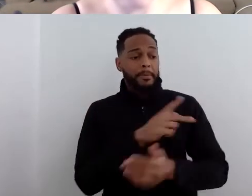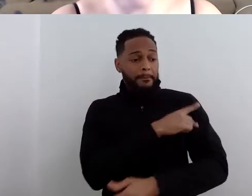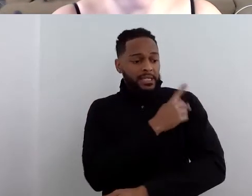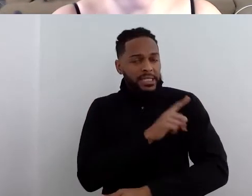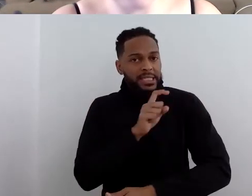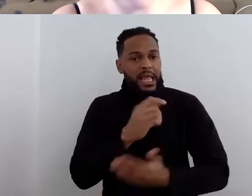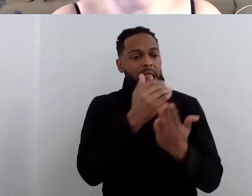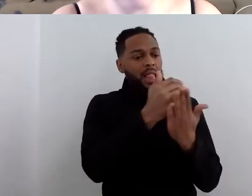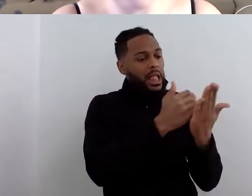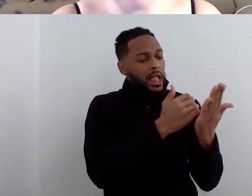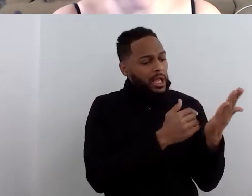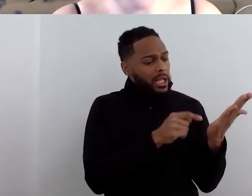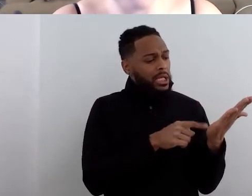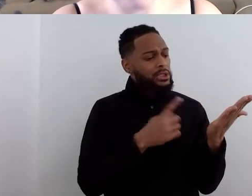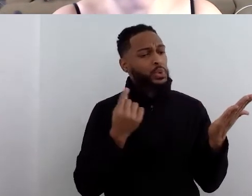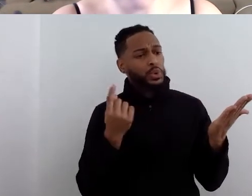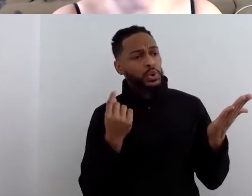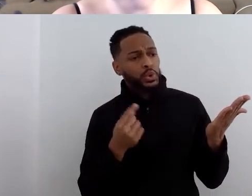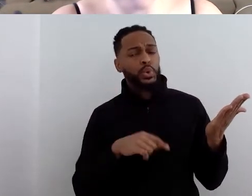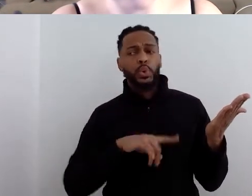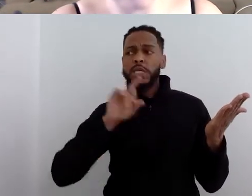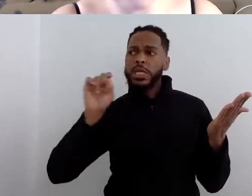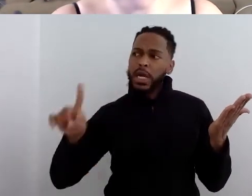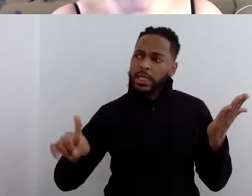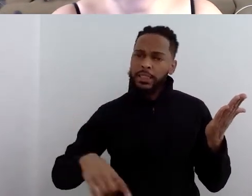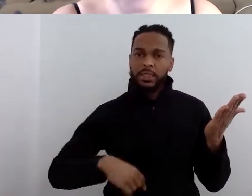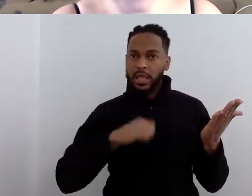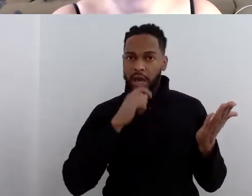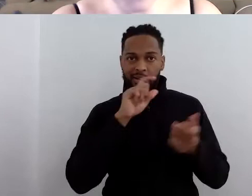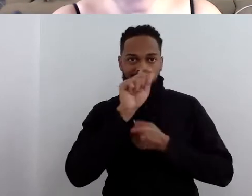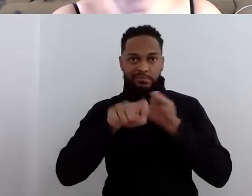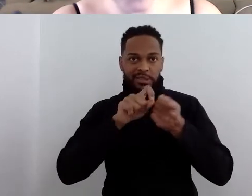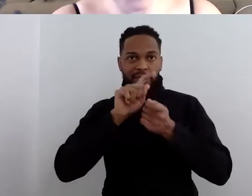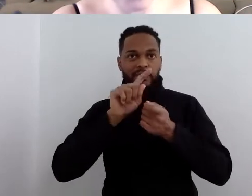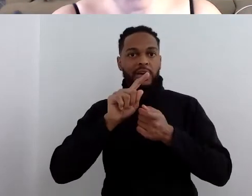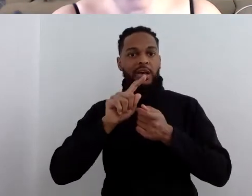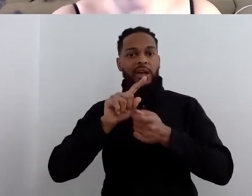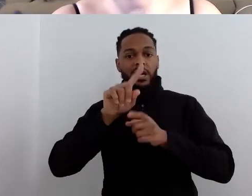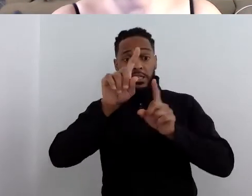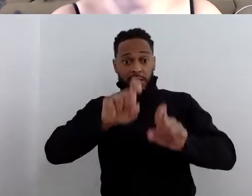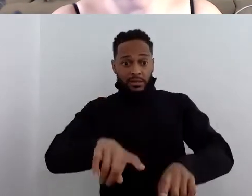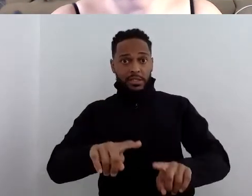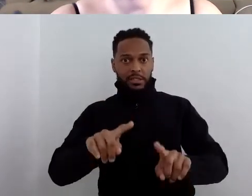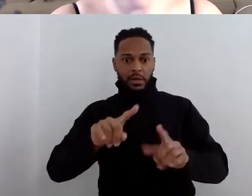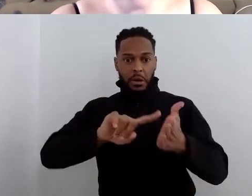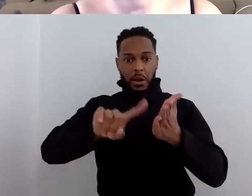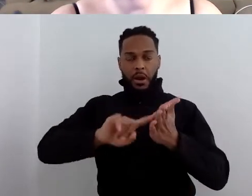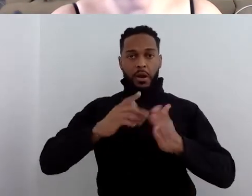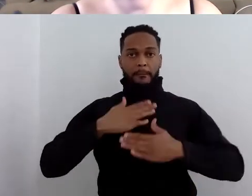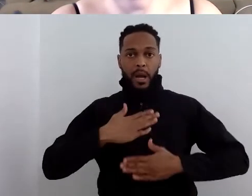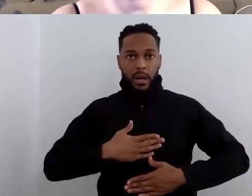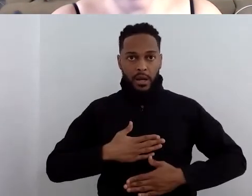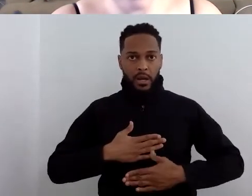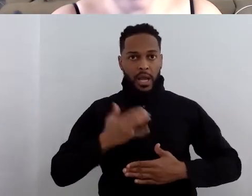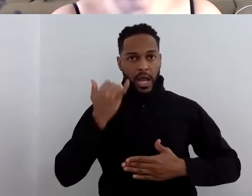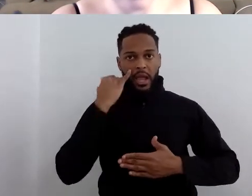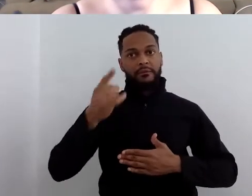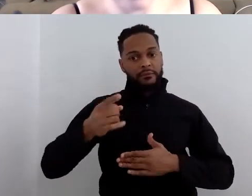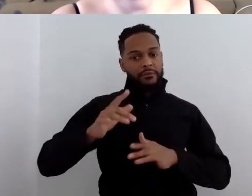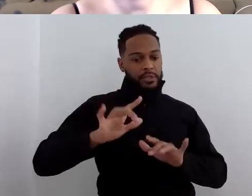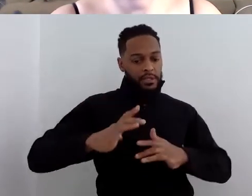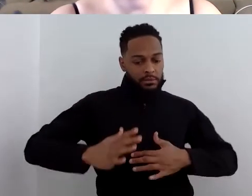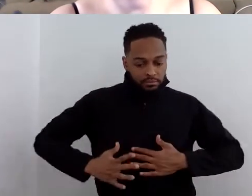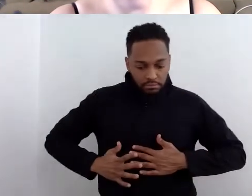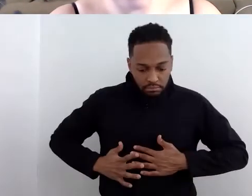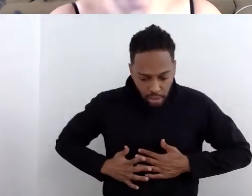There's no kind of examination of your body to kind of help trigger, oh yeah, they pushed on my stomach and it's sore, so